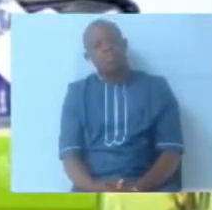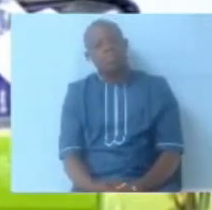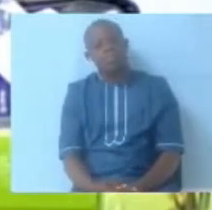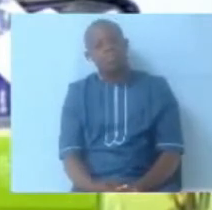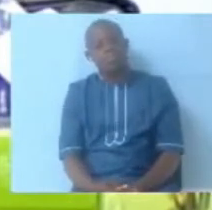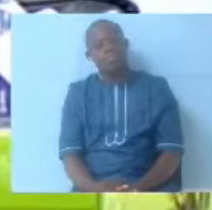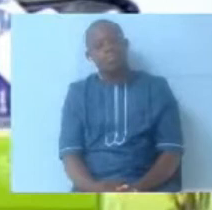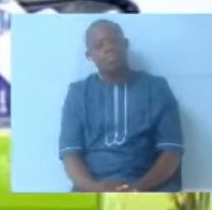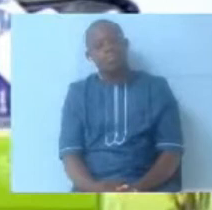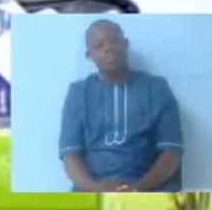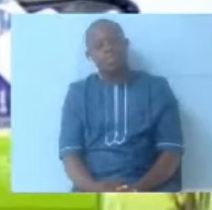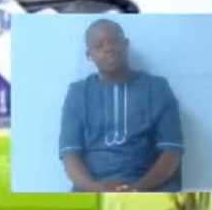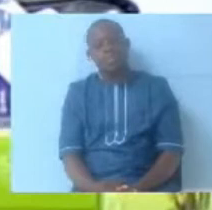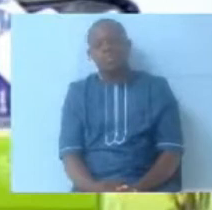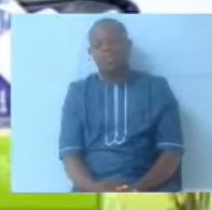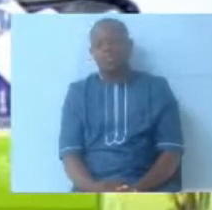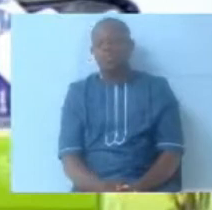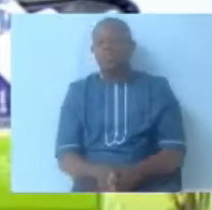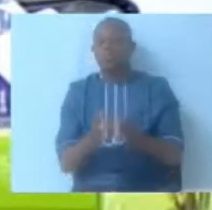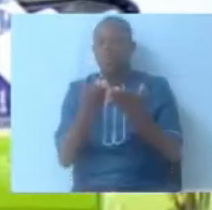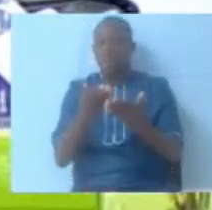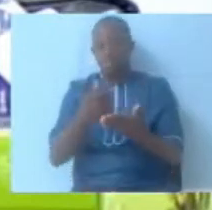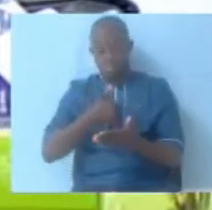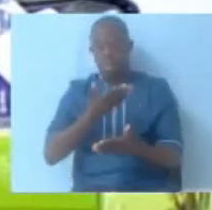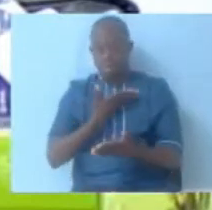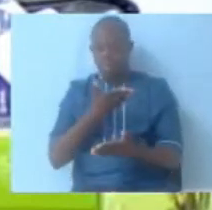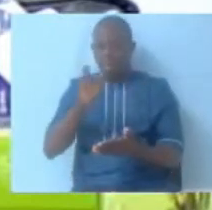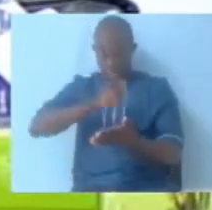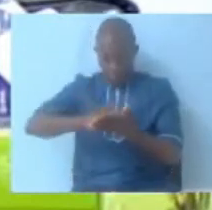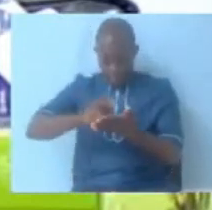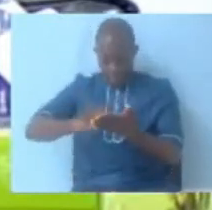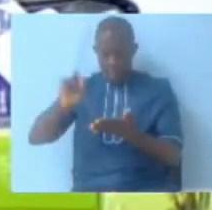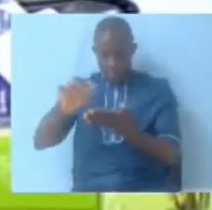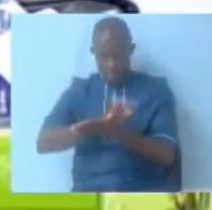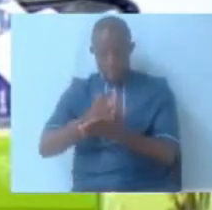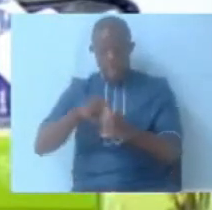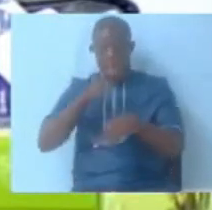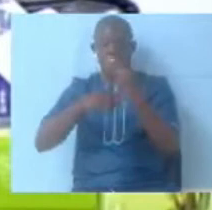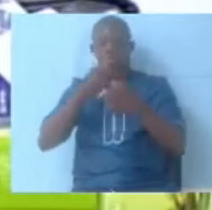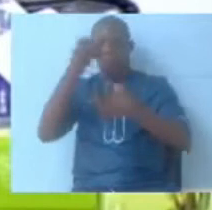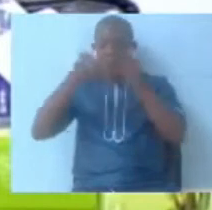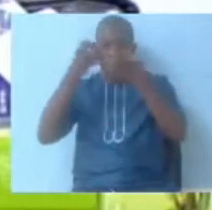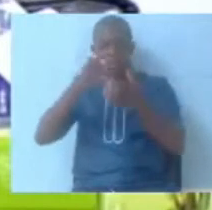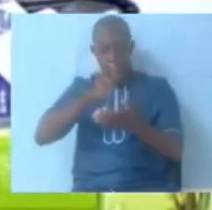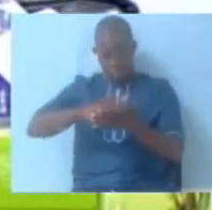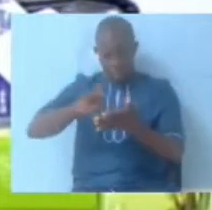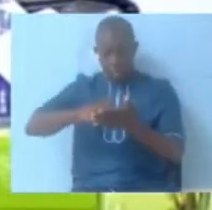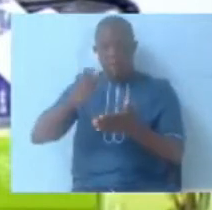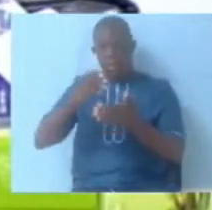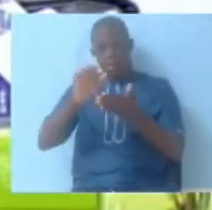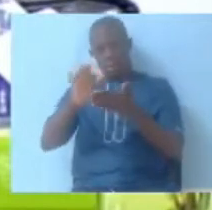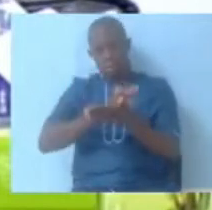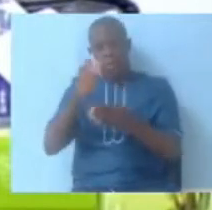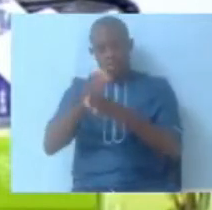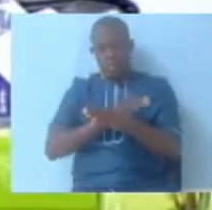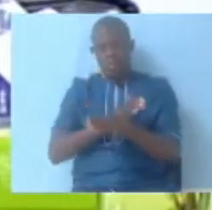I had to write a petition to nata kaito safe wala mnyama memu kolu sankan